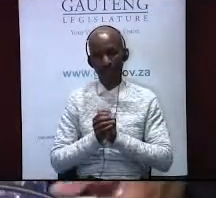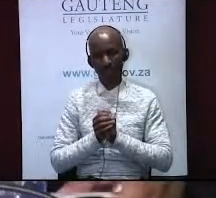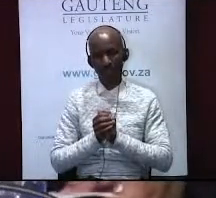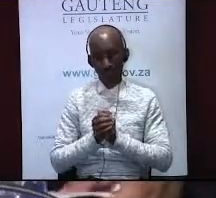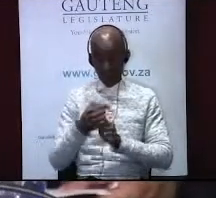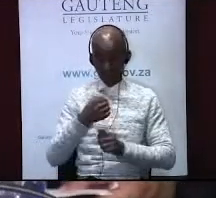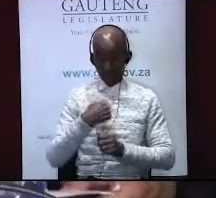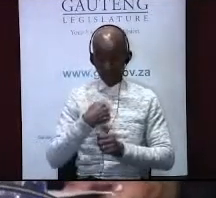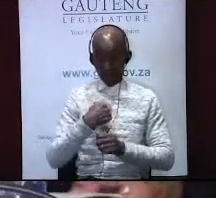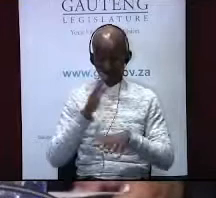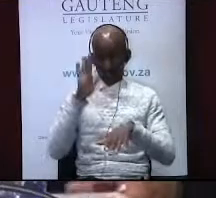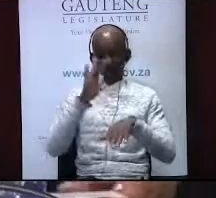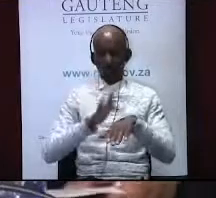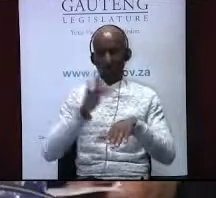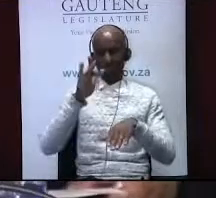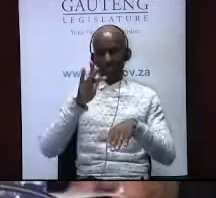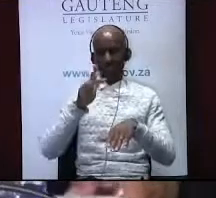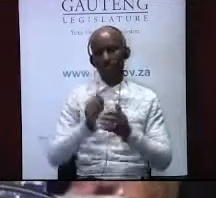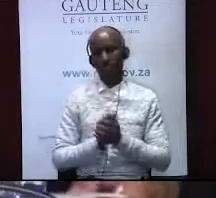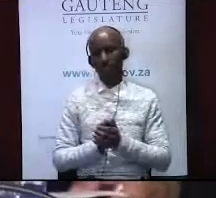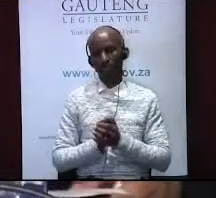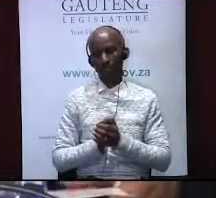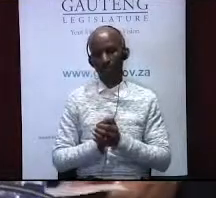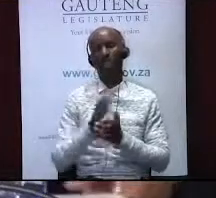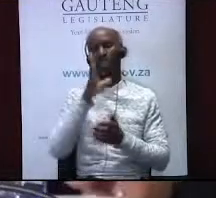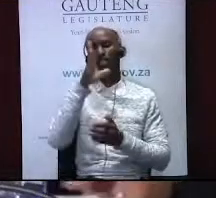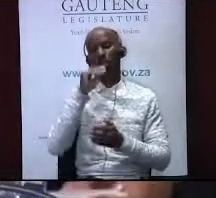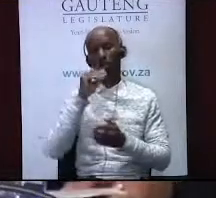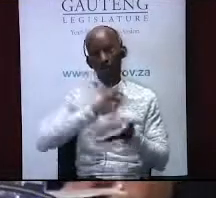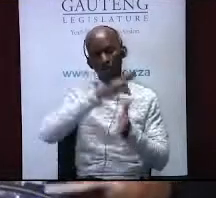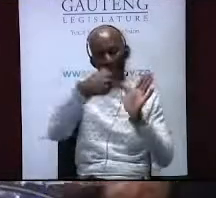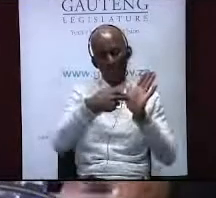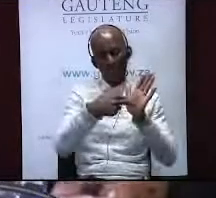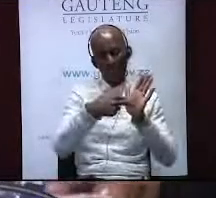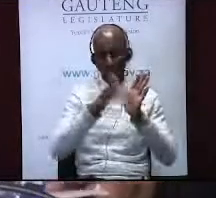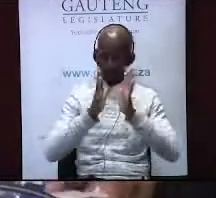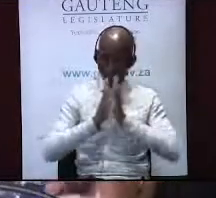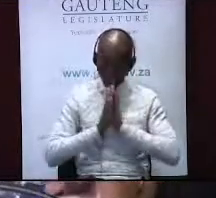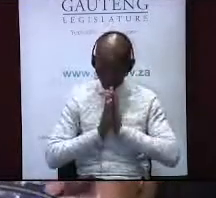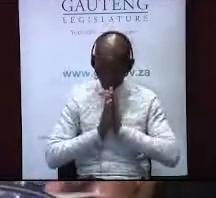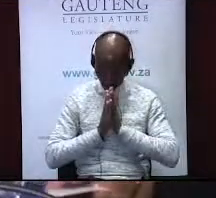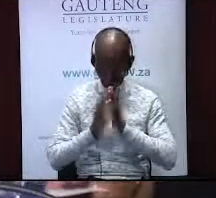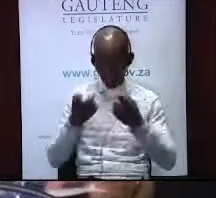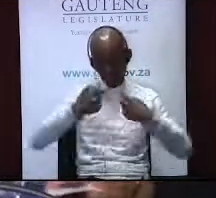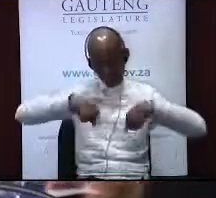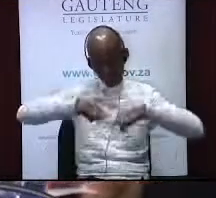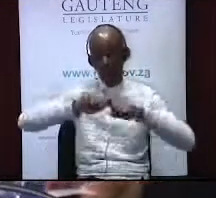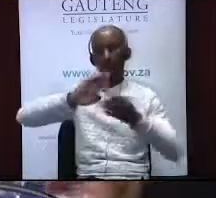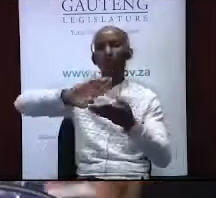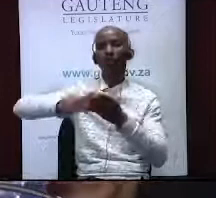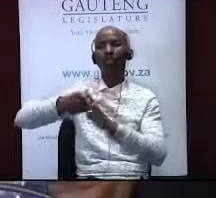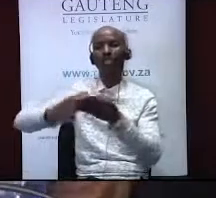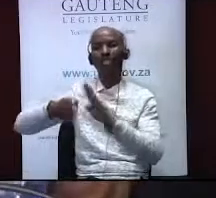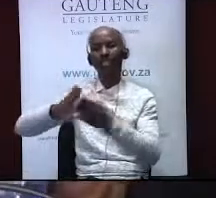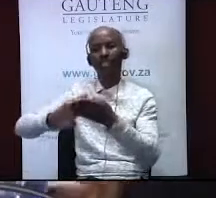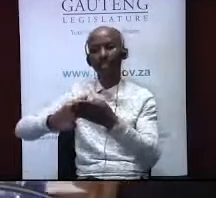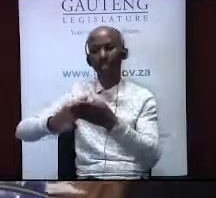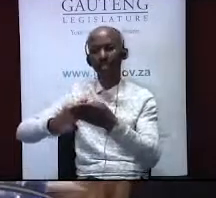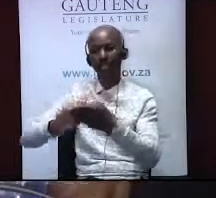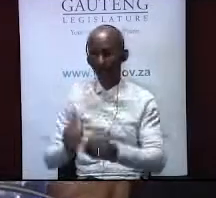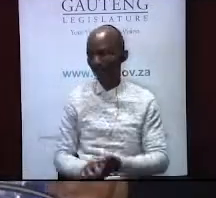Amen. I'm actually tasked to speak on the role of the church in our communities.